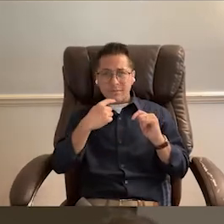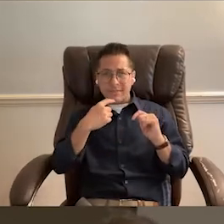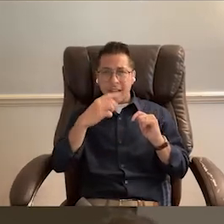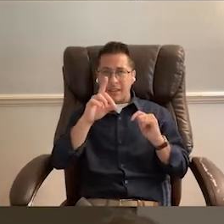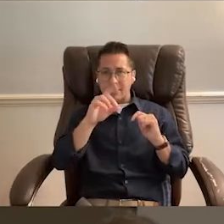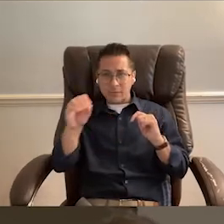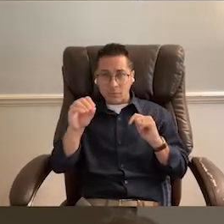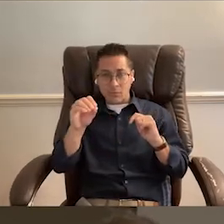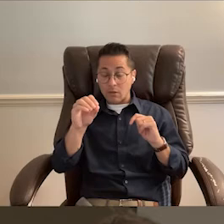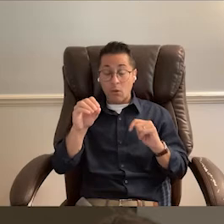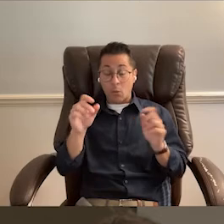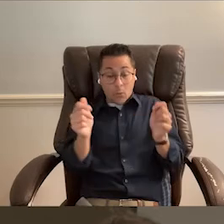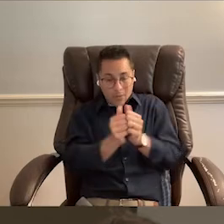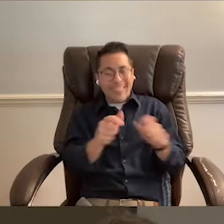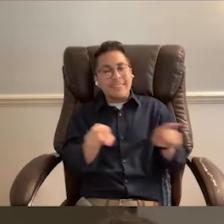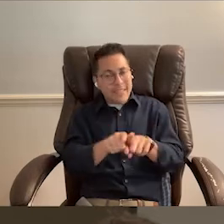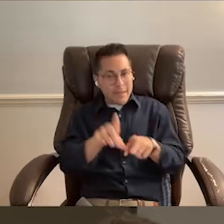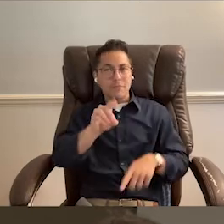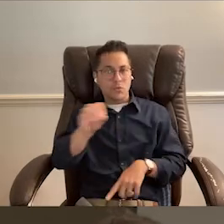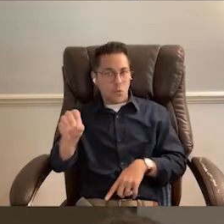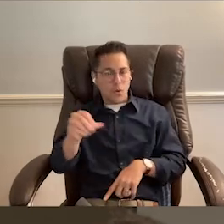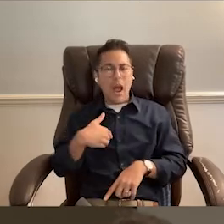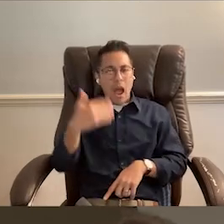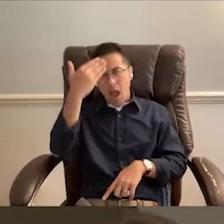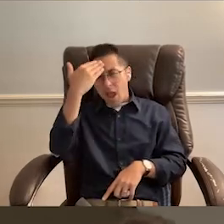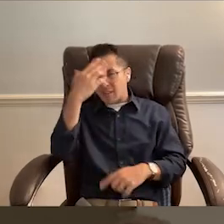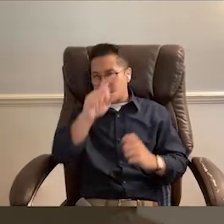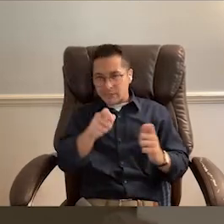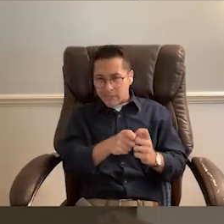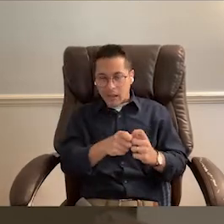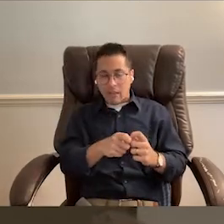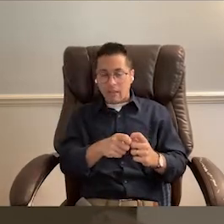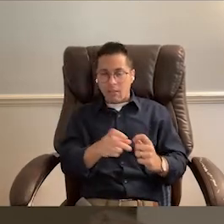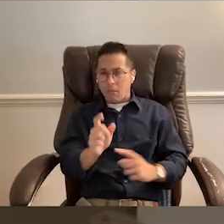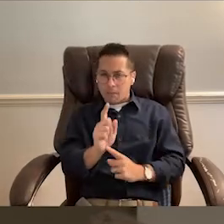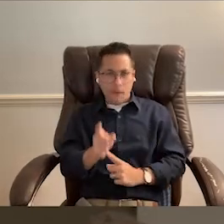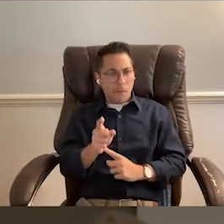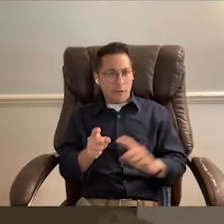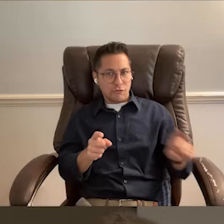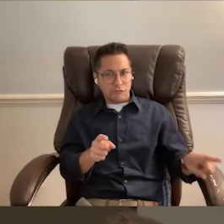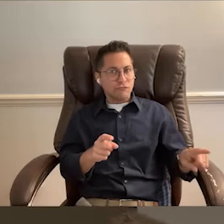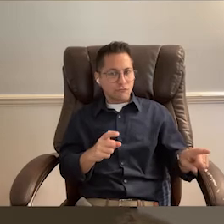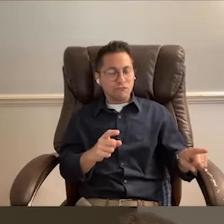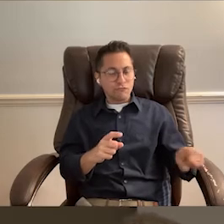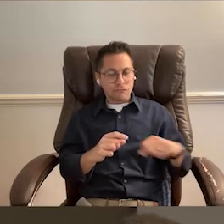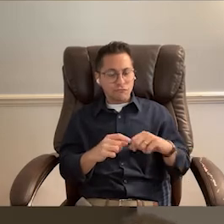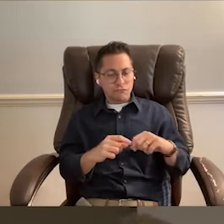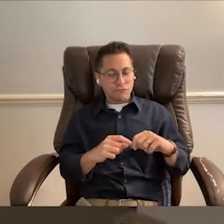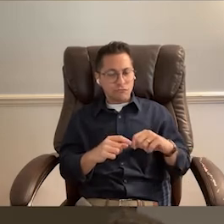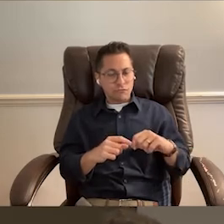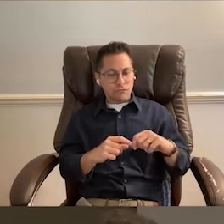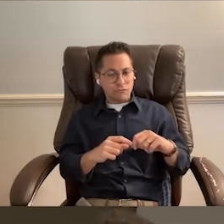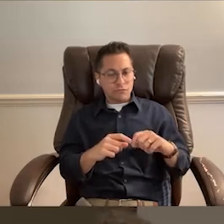And the issue was is that because I grew up with the same disorder, I knew exactly,